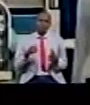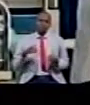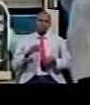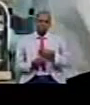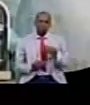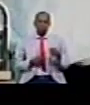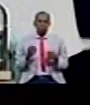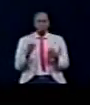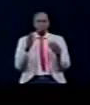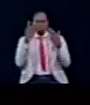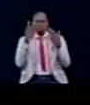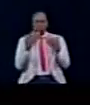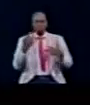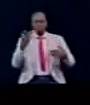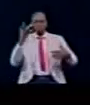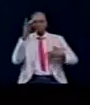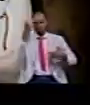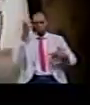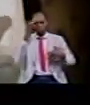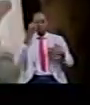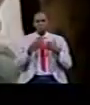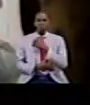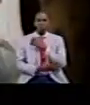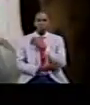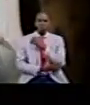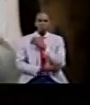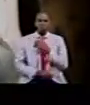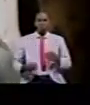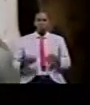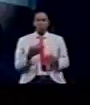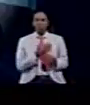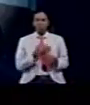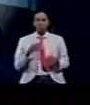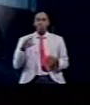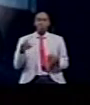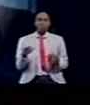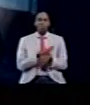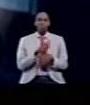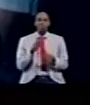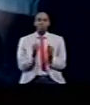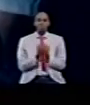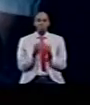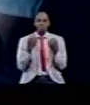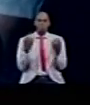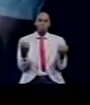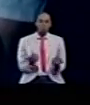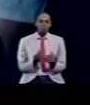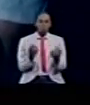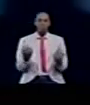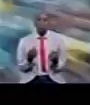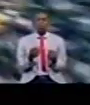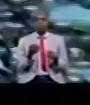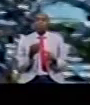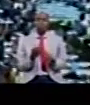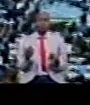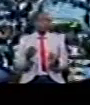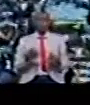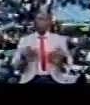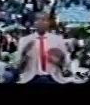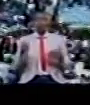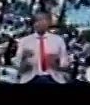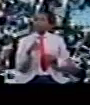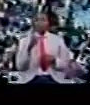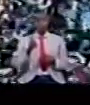I'm sure we remember that story. And Elisha called a wild animal, and that animal came out